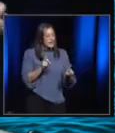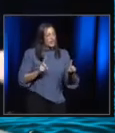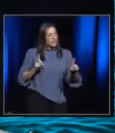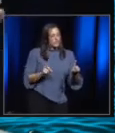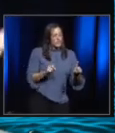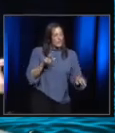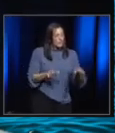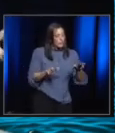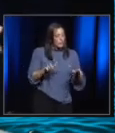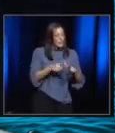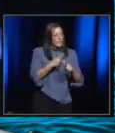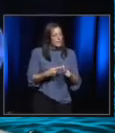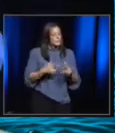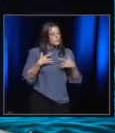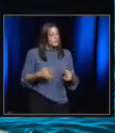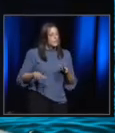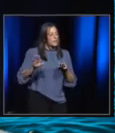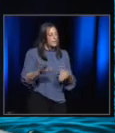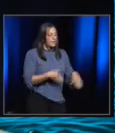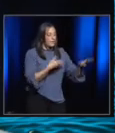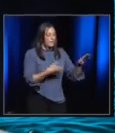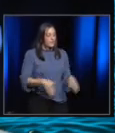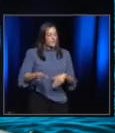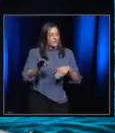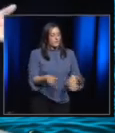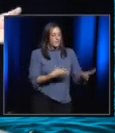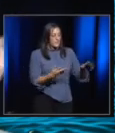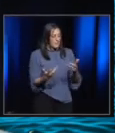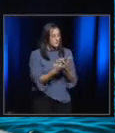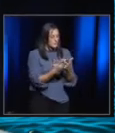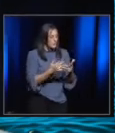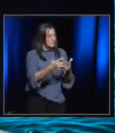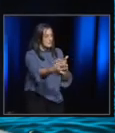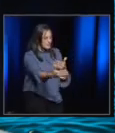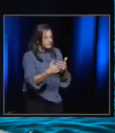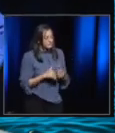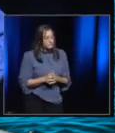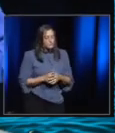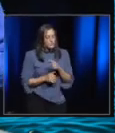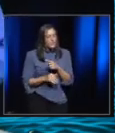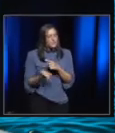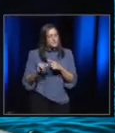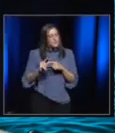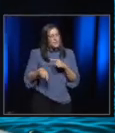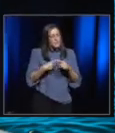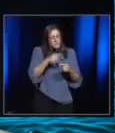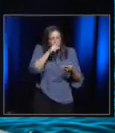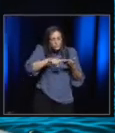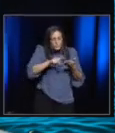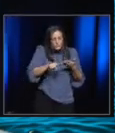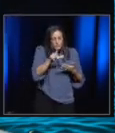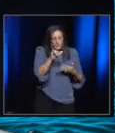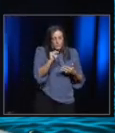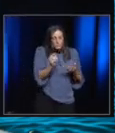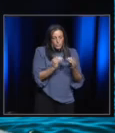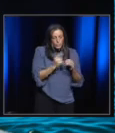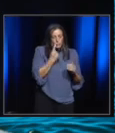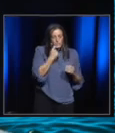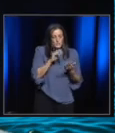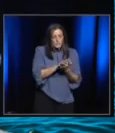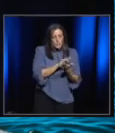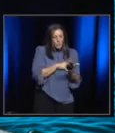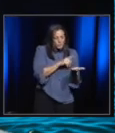hard to use entrainment to explain these displays. Well, when Laura McHugh and I were digging through the literature for this more recent paper on